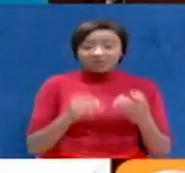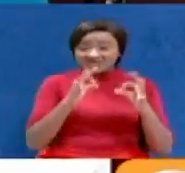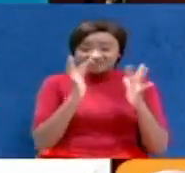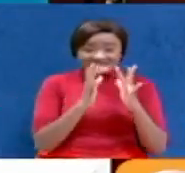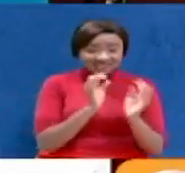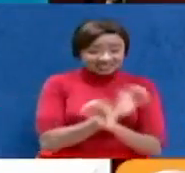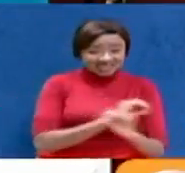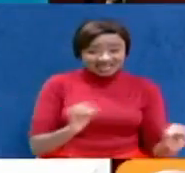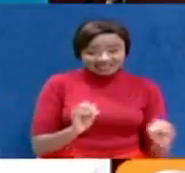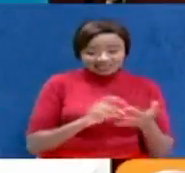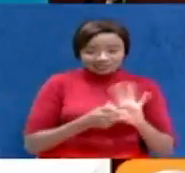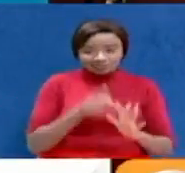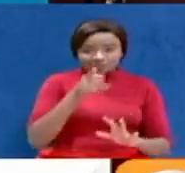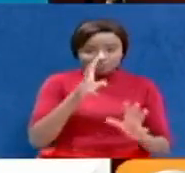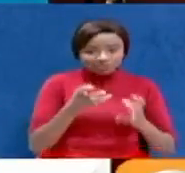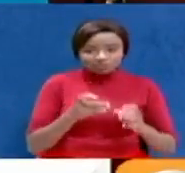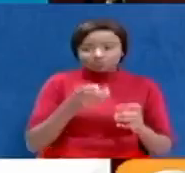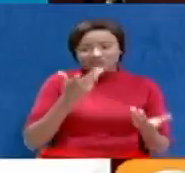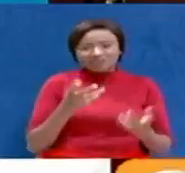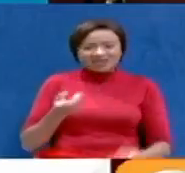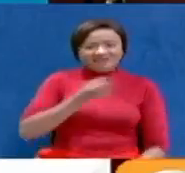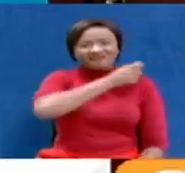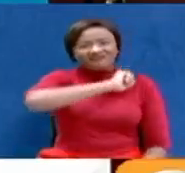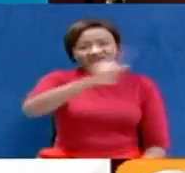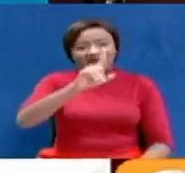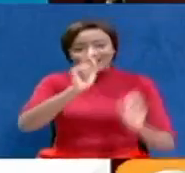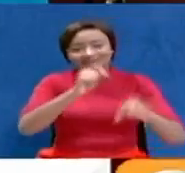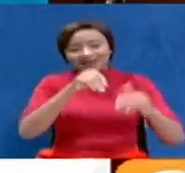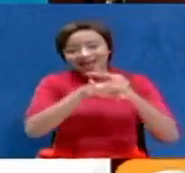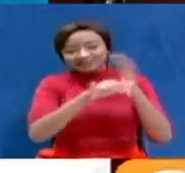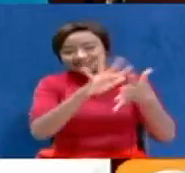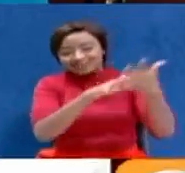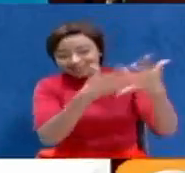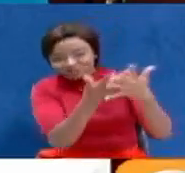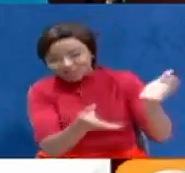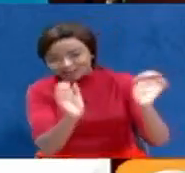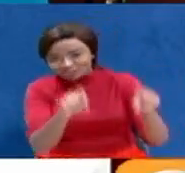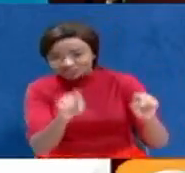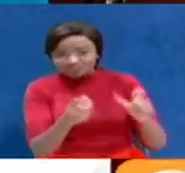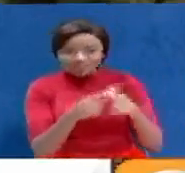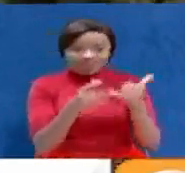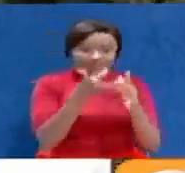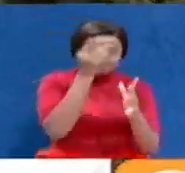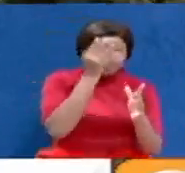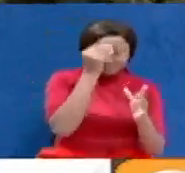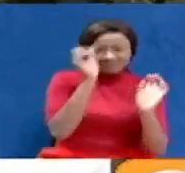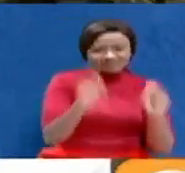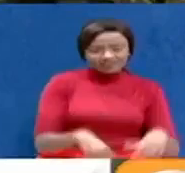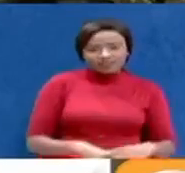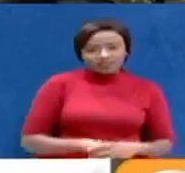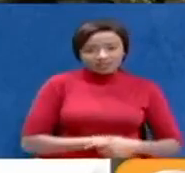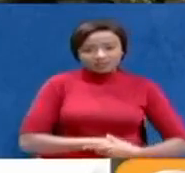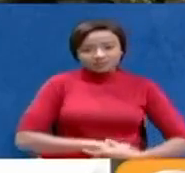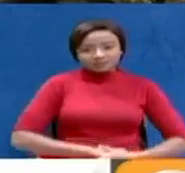have internet in this point, perhaps you need to walk 2 kilometers. Okay, you need to walk 1 kilometer and you attend your class. Some